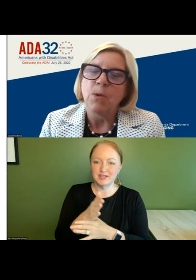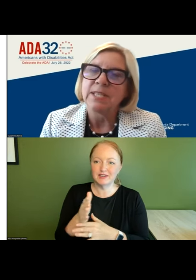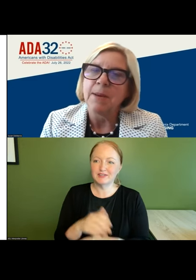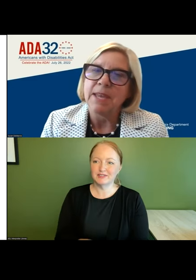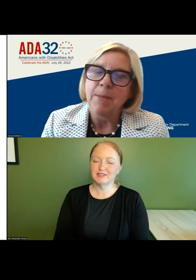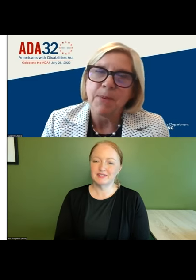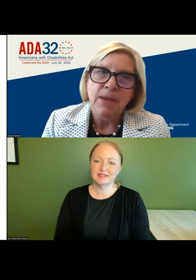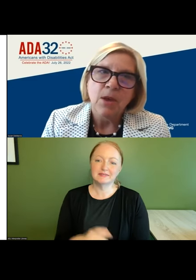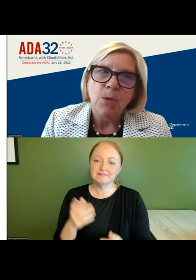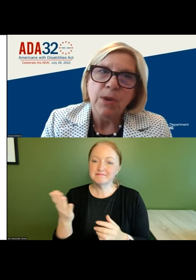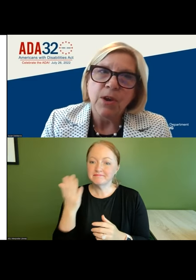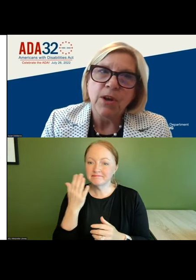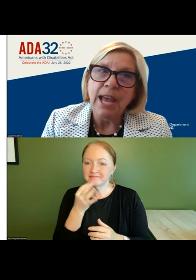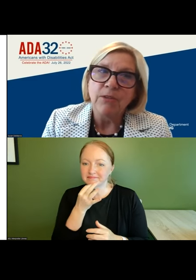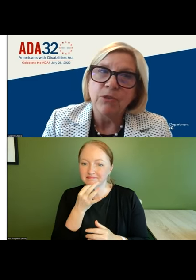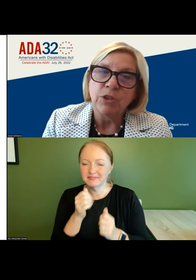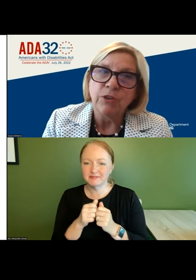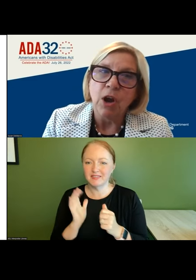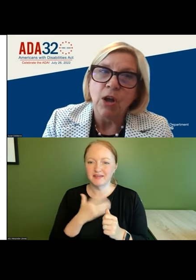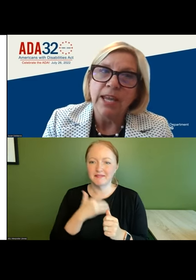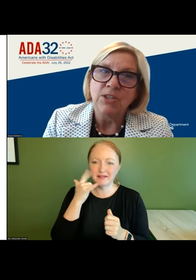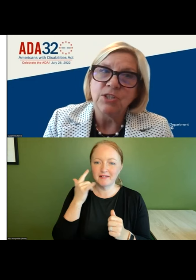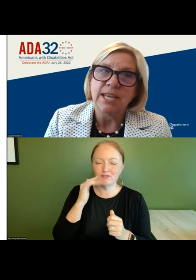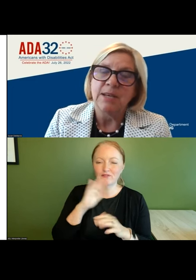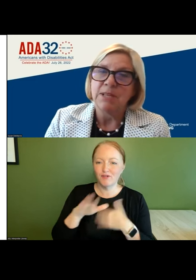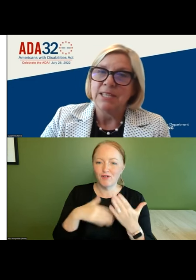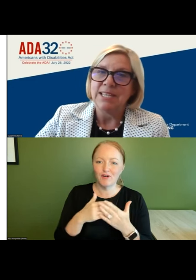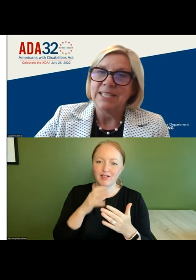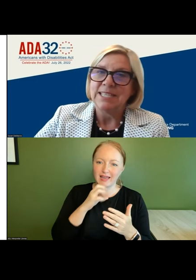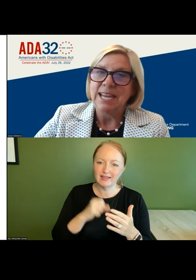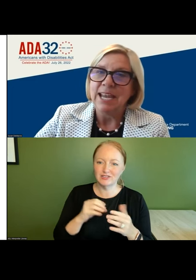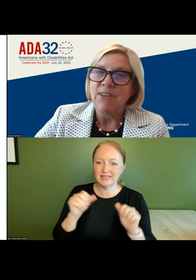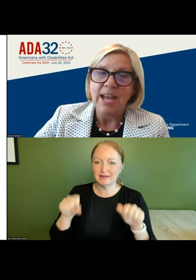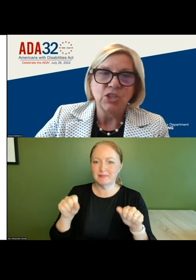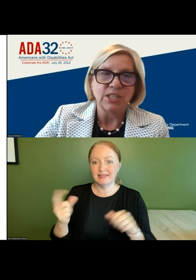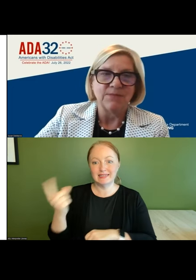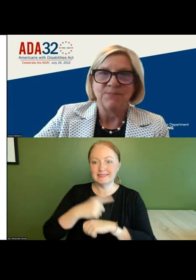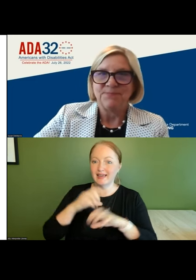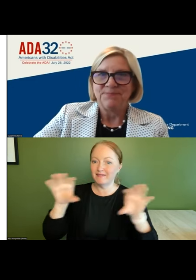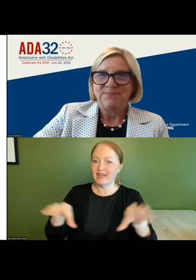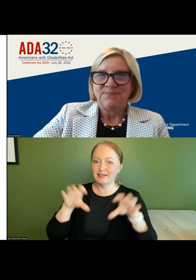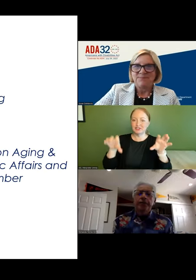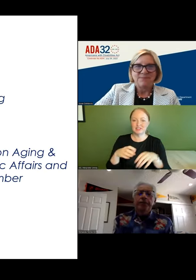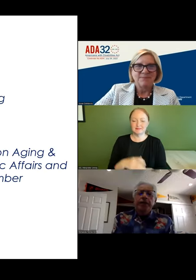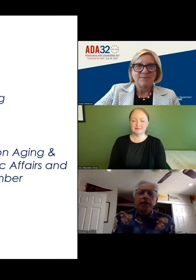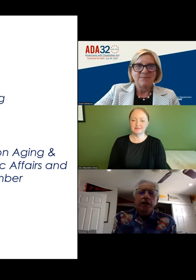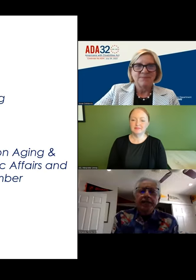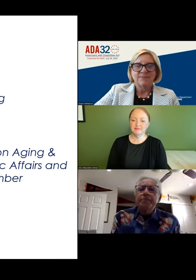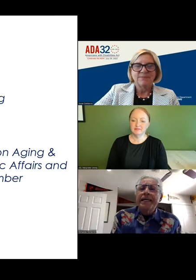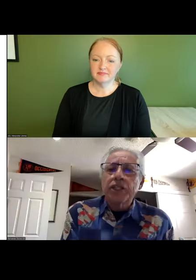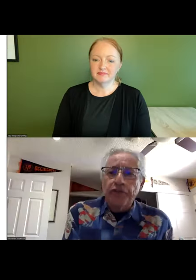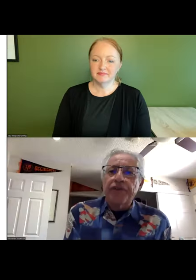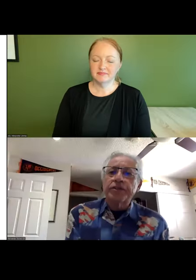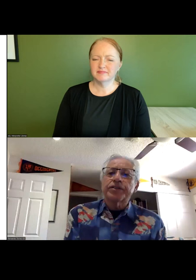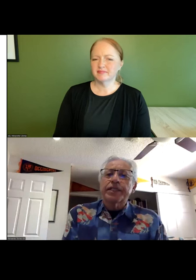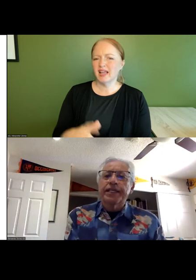um what's coming up with our california for all ages and abilities day of action i'll let